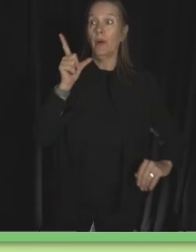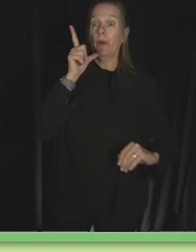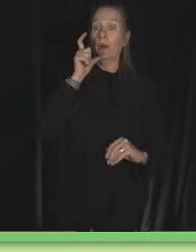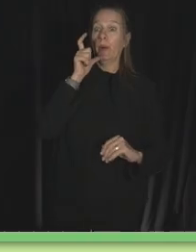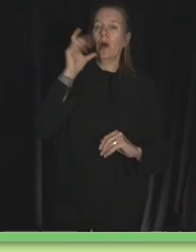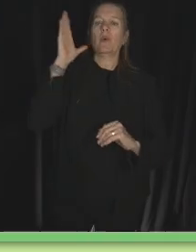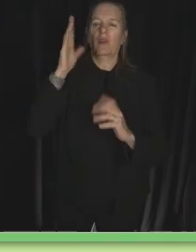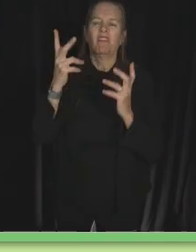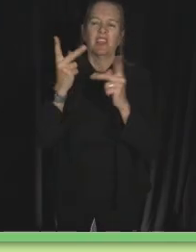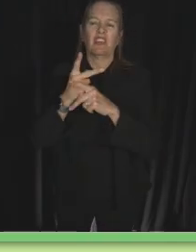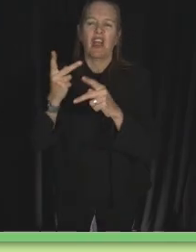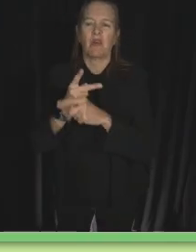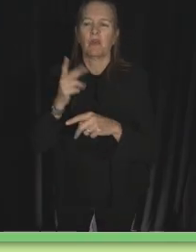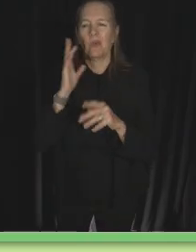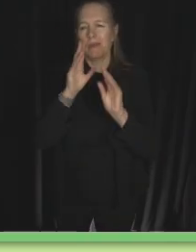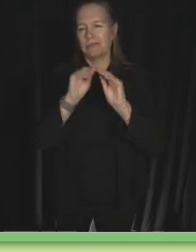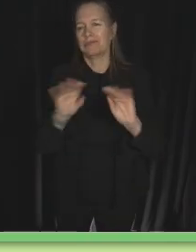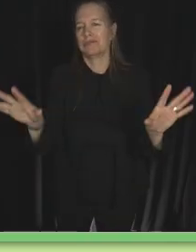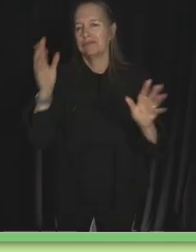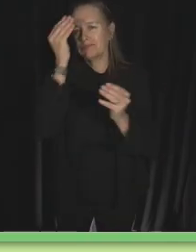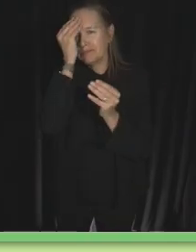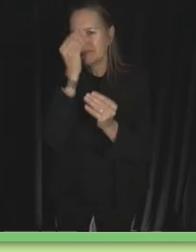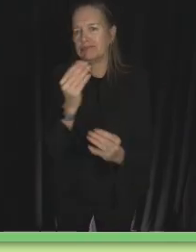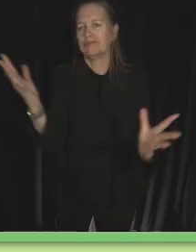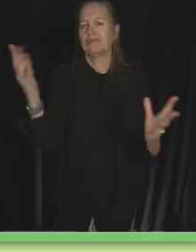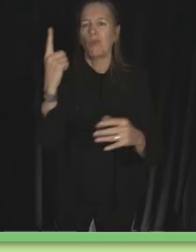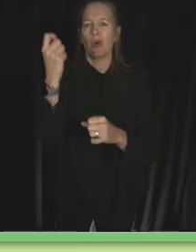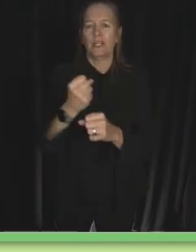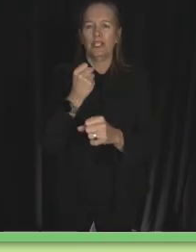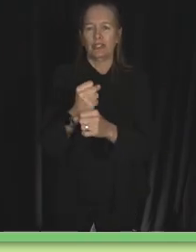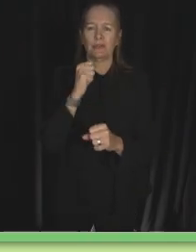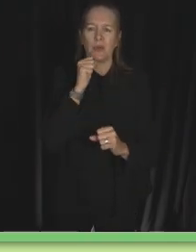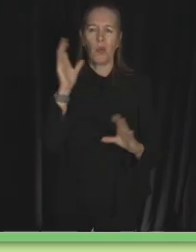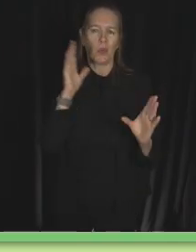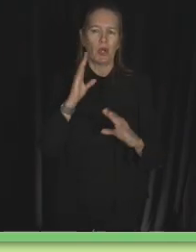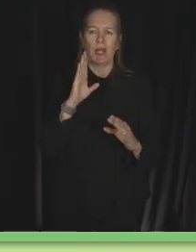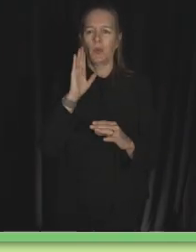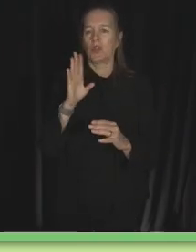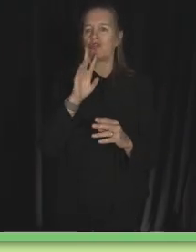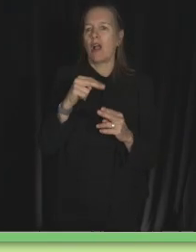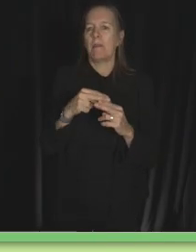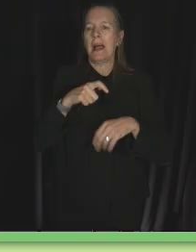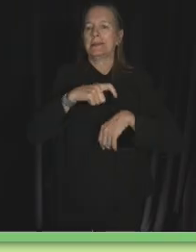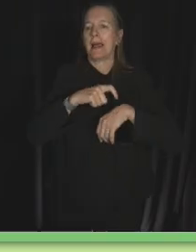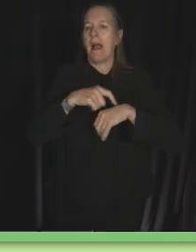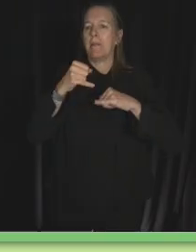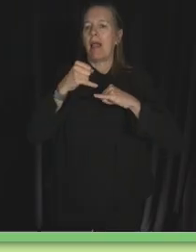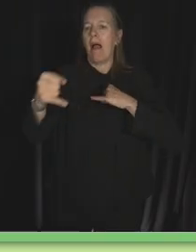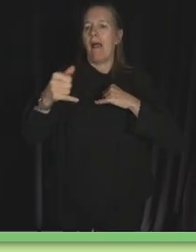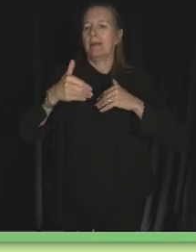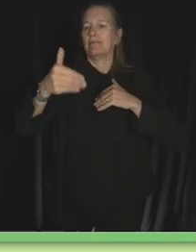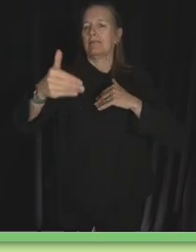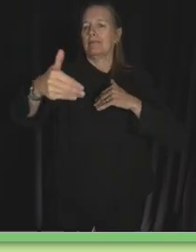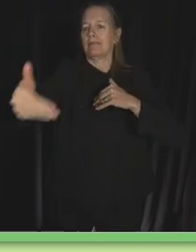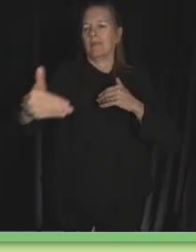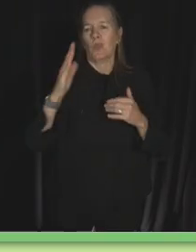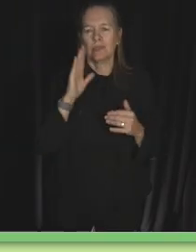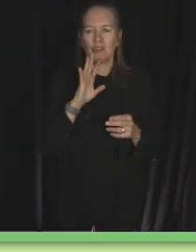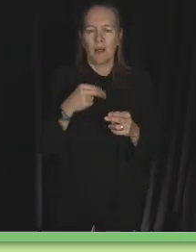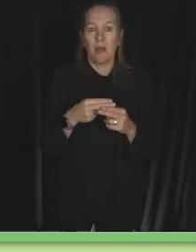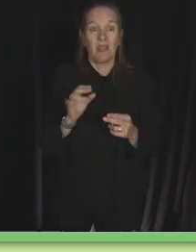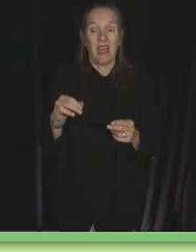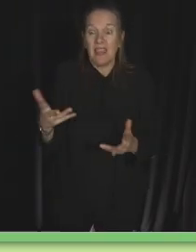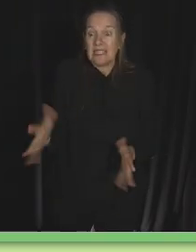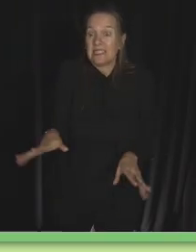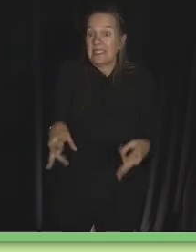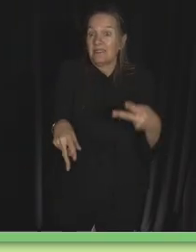It'll go live in about a year. Don't worry about it. I'll talk about dates in a minute. We have plenty of time to worry about that. That's it. That's all